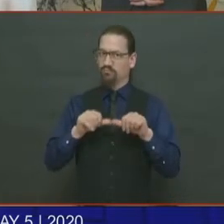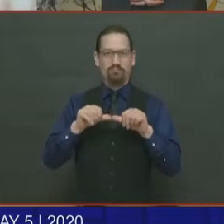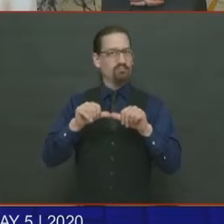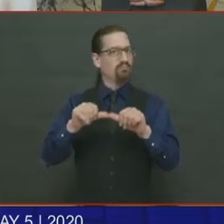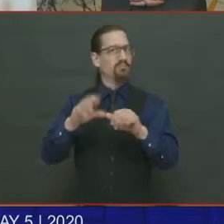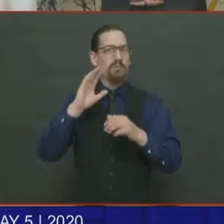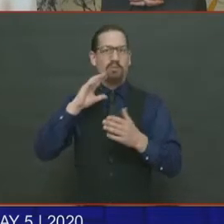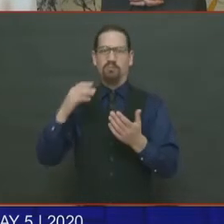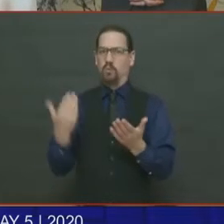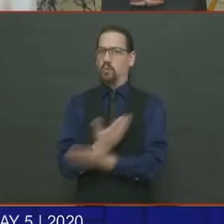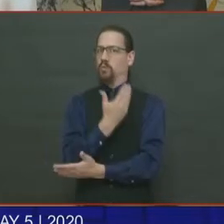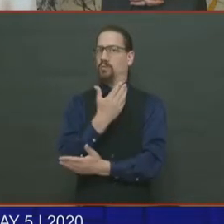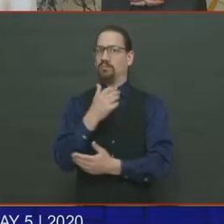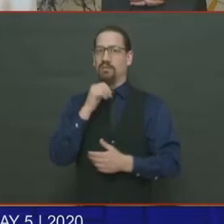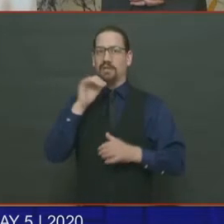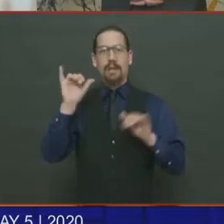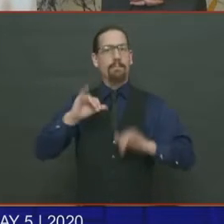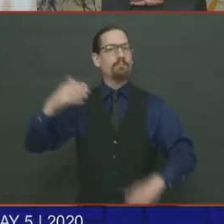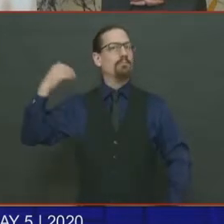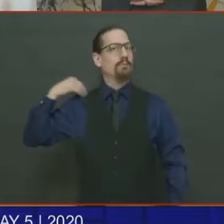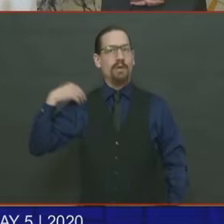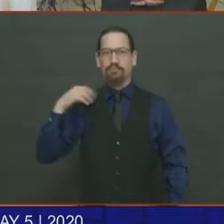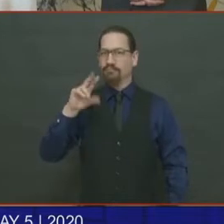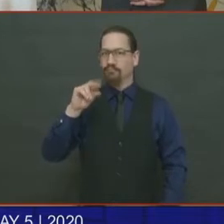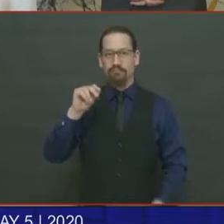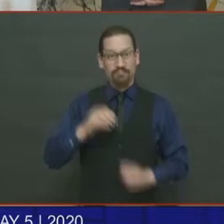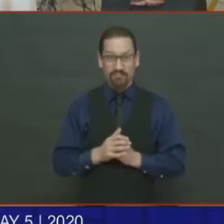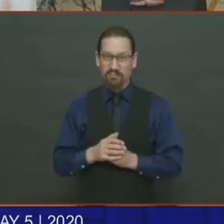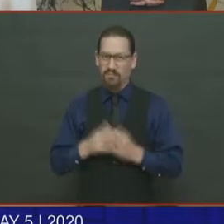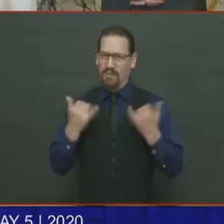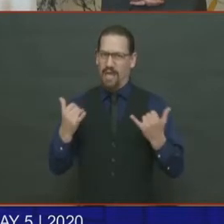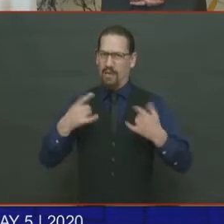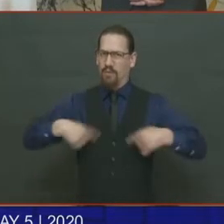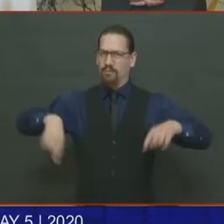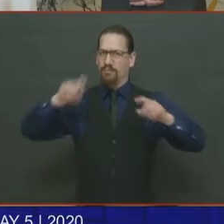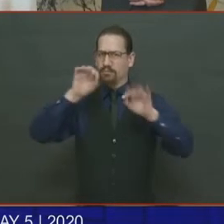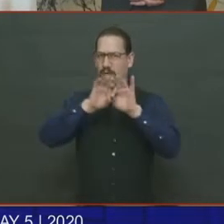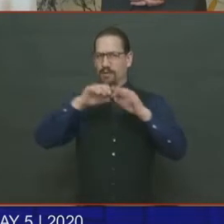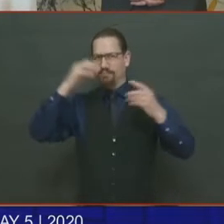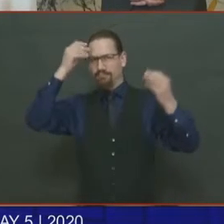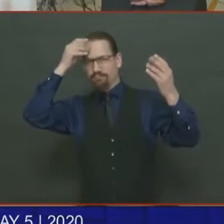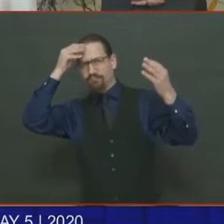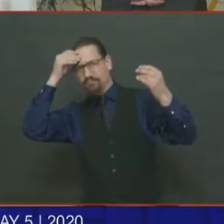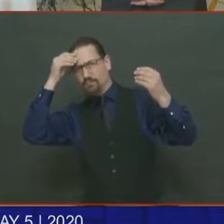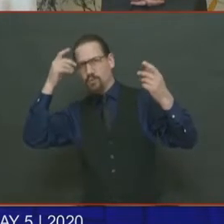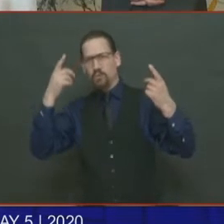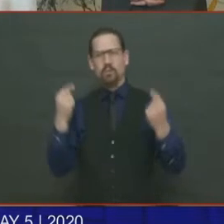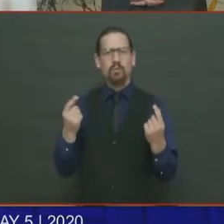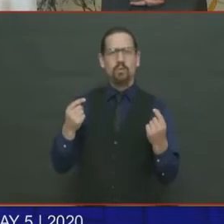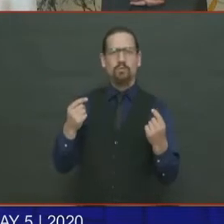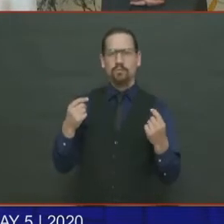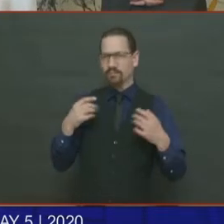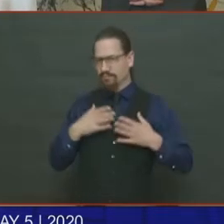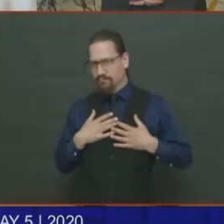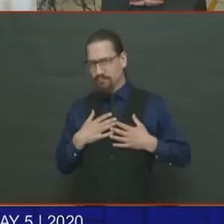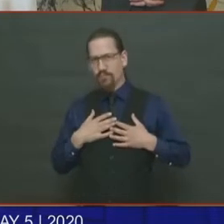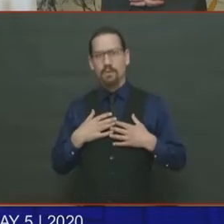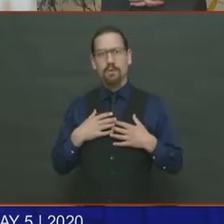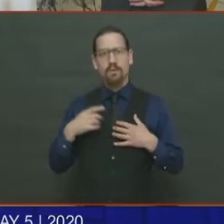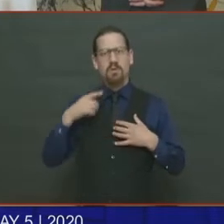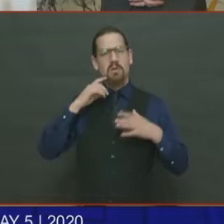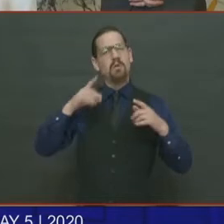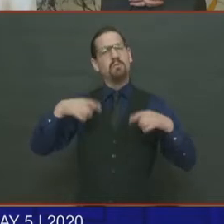are people out there who feel once I lift the stay-at-home order, it's just, you know, business as